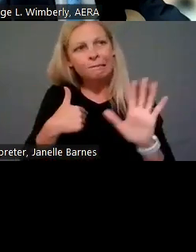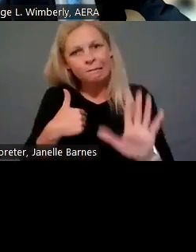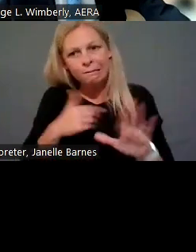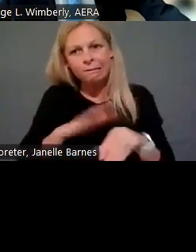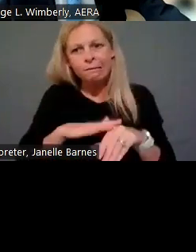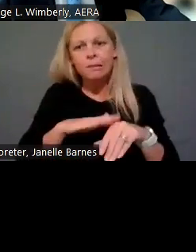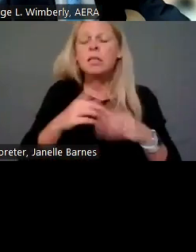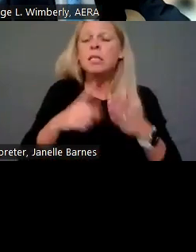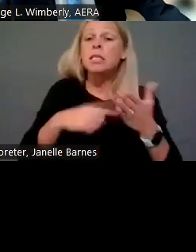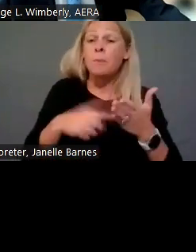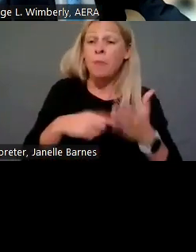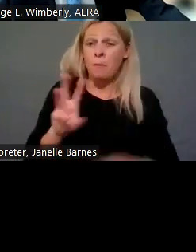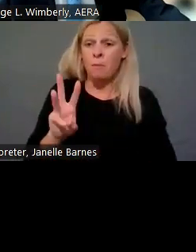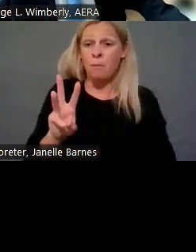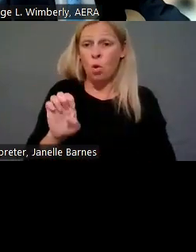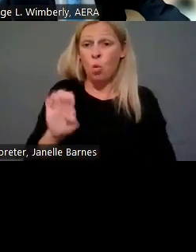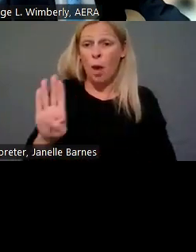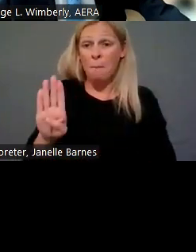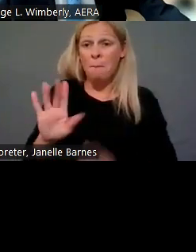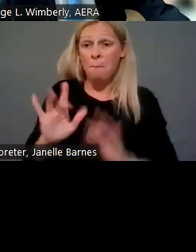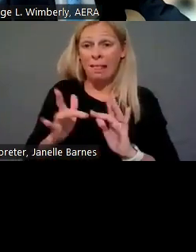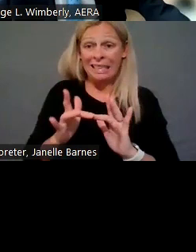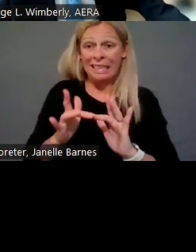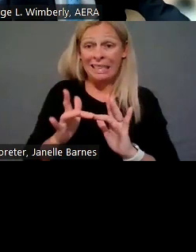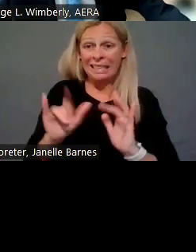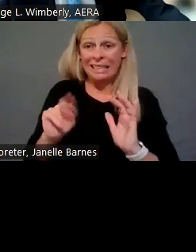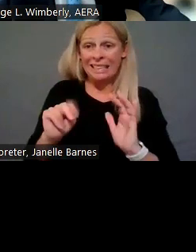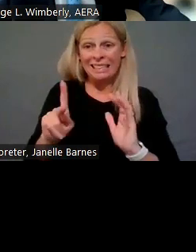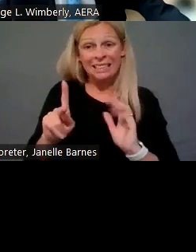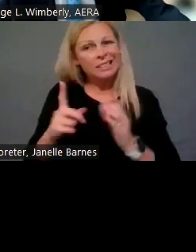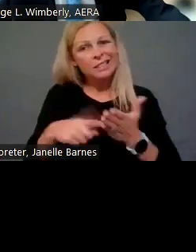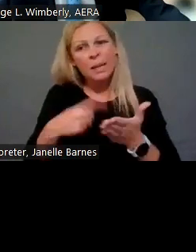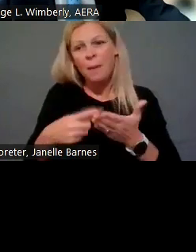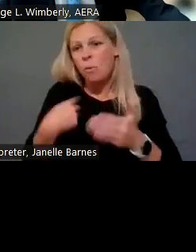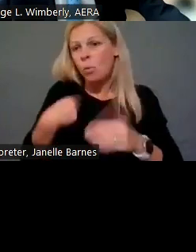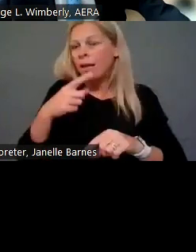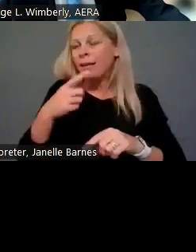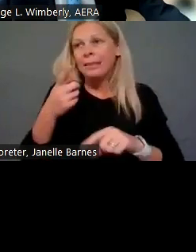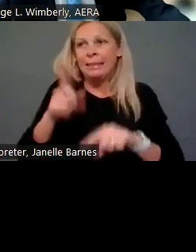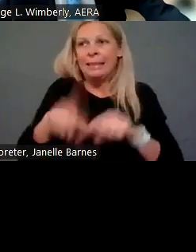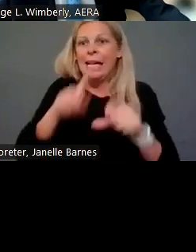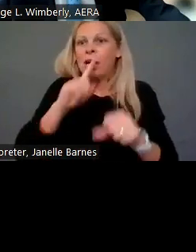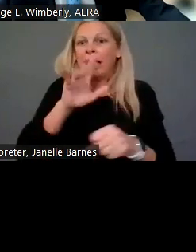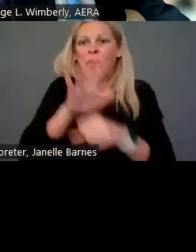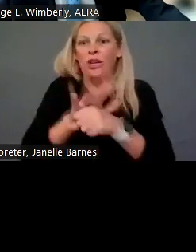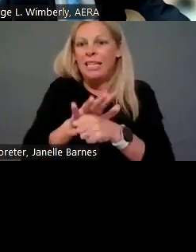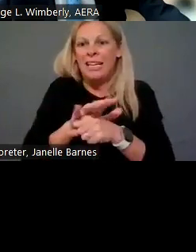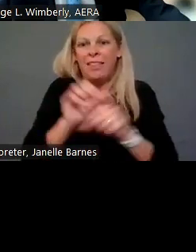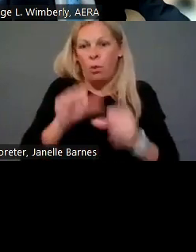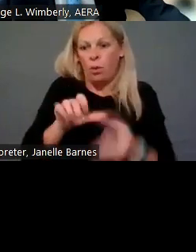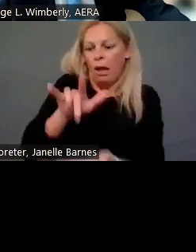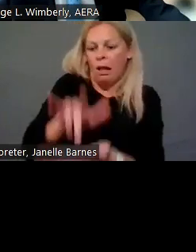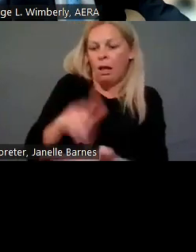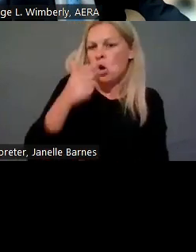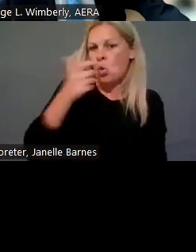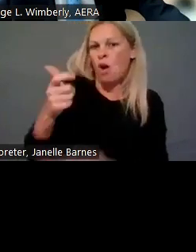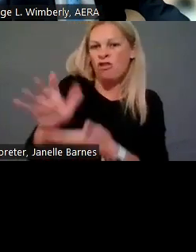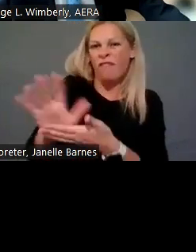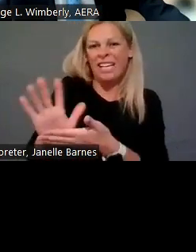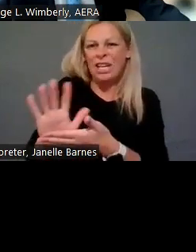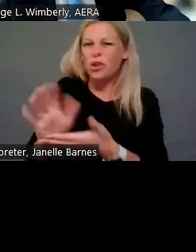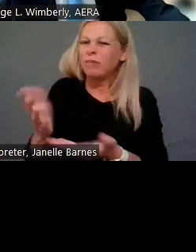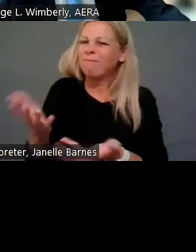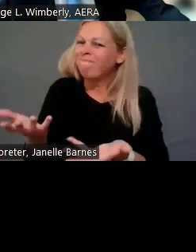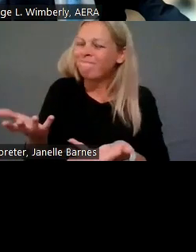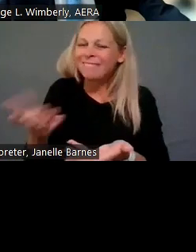sometimes web links and things, and we cannot guarantee that we'll go off and be able to watch a video or anything of that nature.